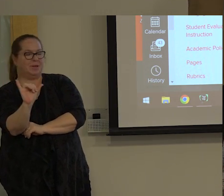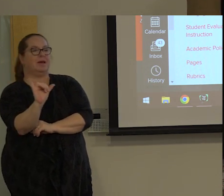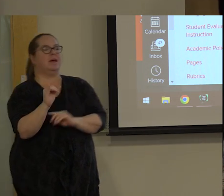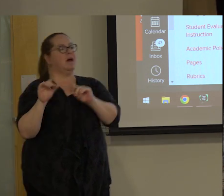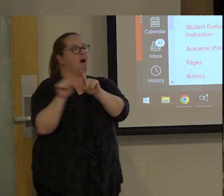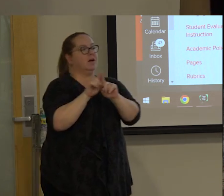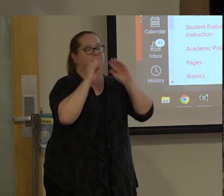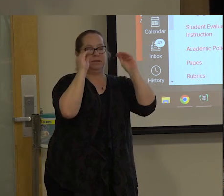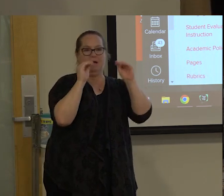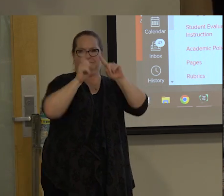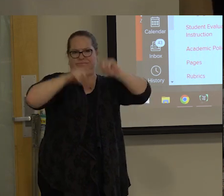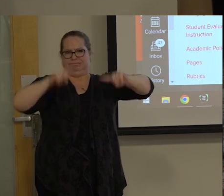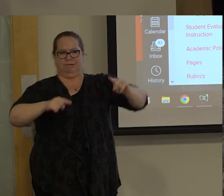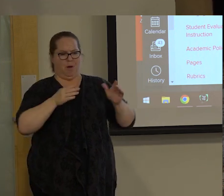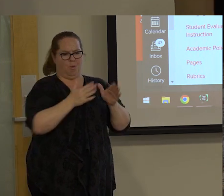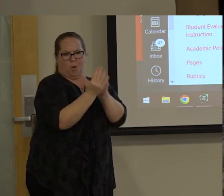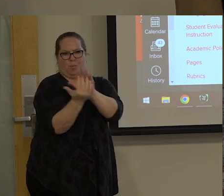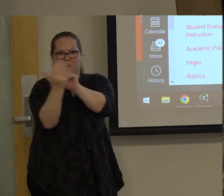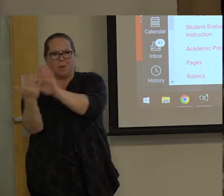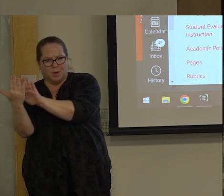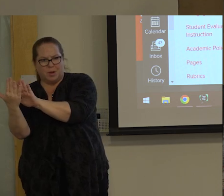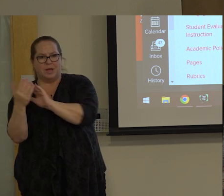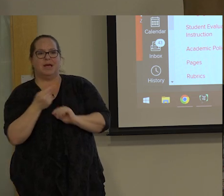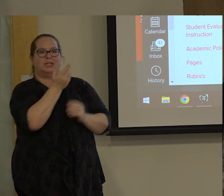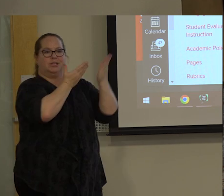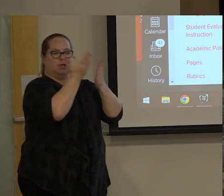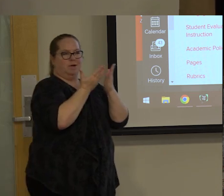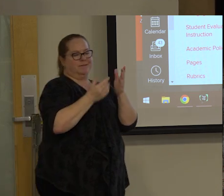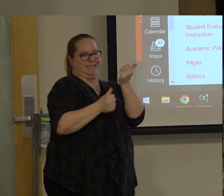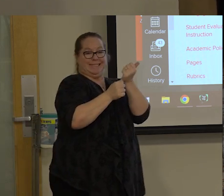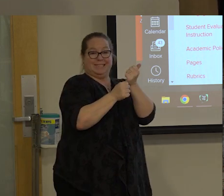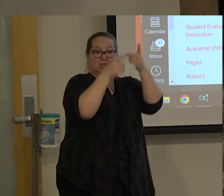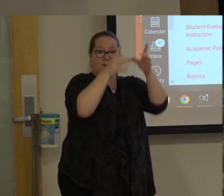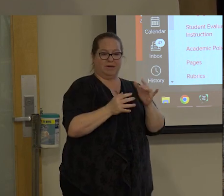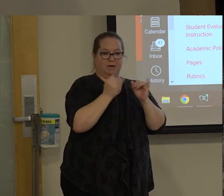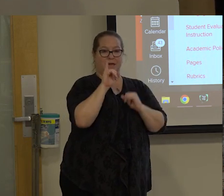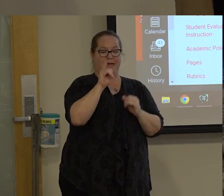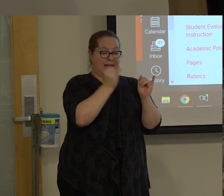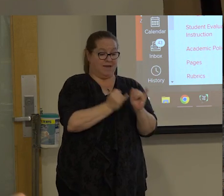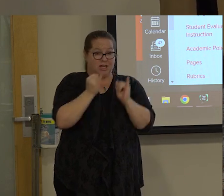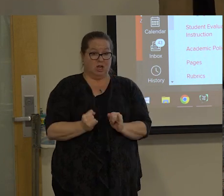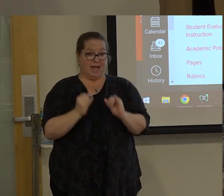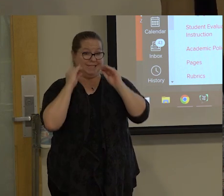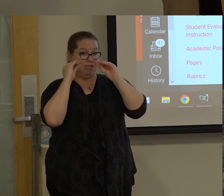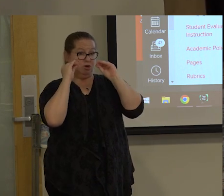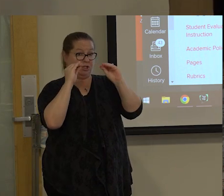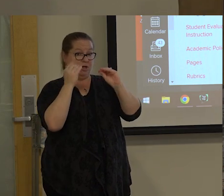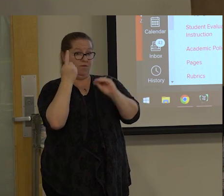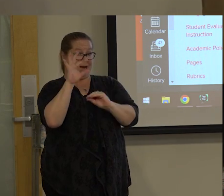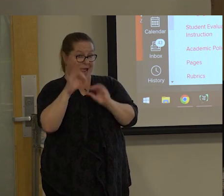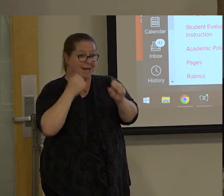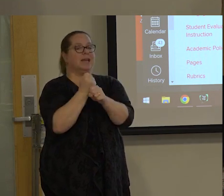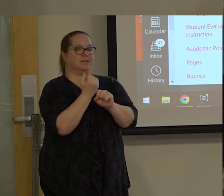via various delivery modes. She served as the Assistant Director of French Individualized Instruction for 9 years and